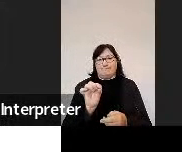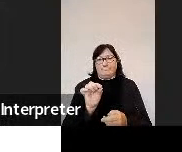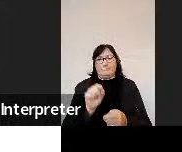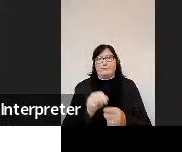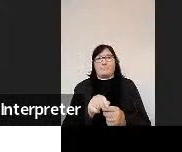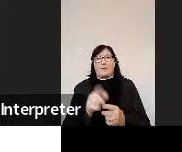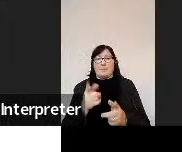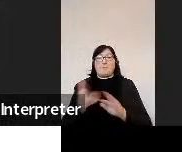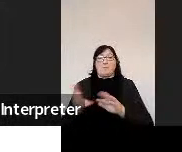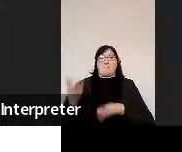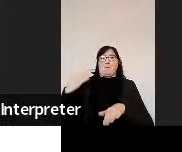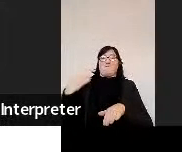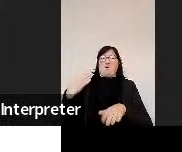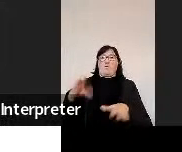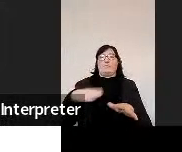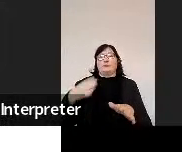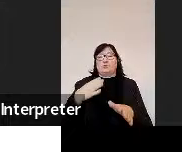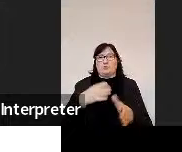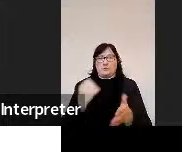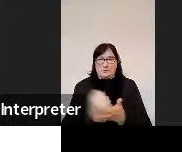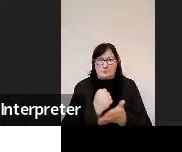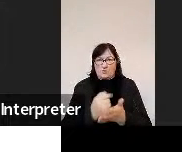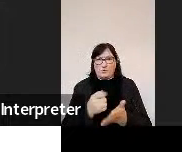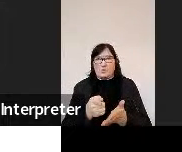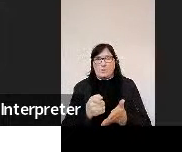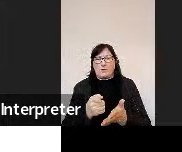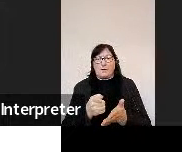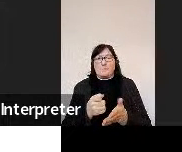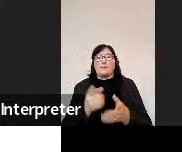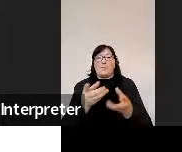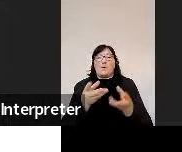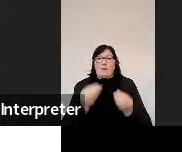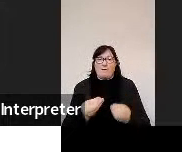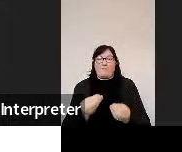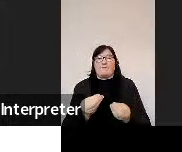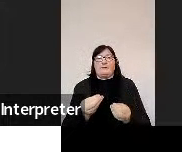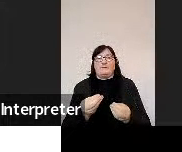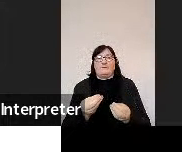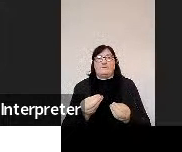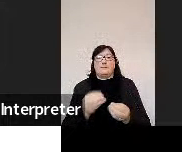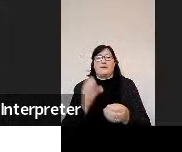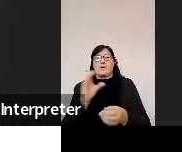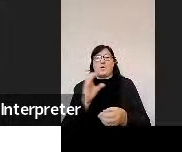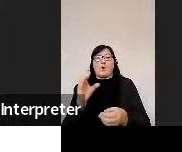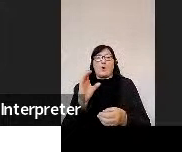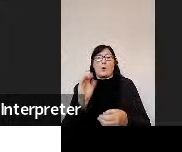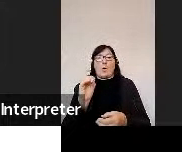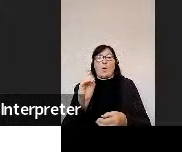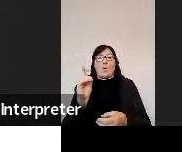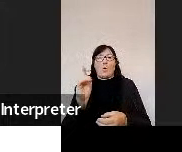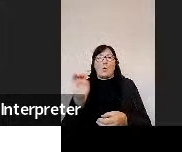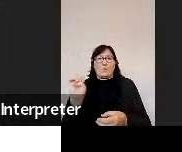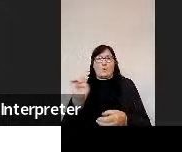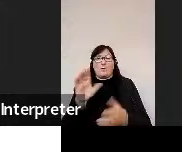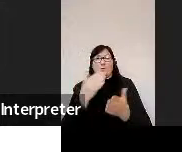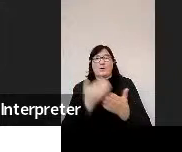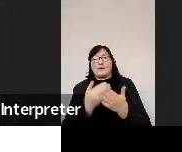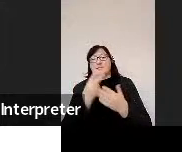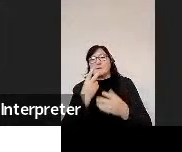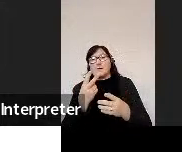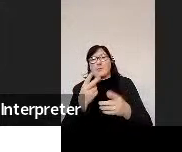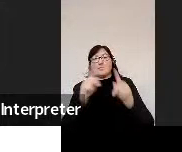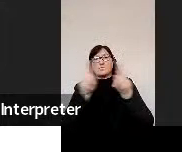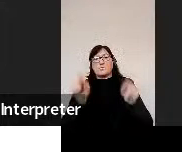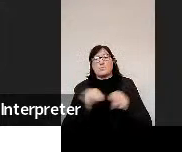customs client and you already have a customs code, you would see that code here on the screen, which you would need to select and